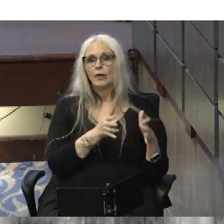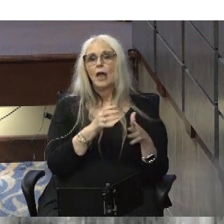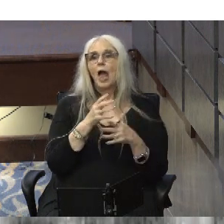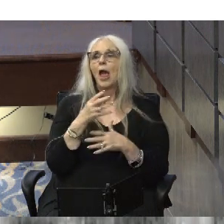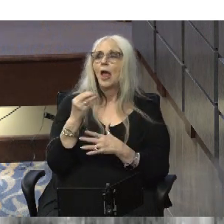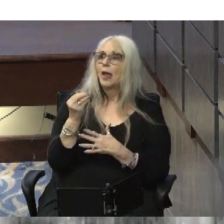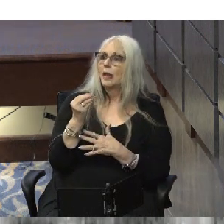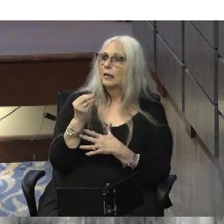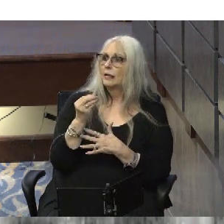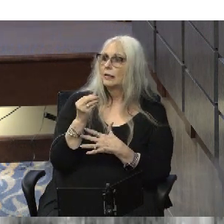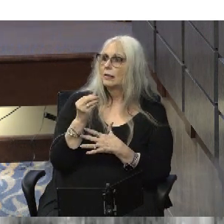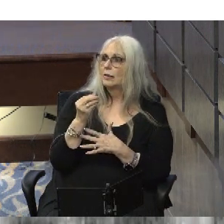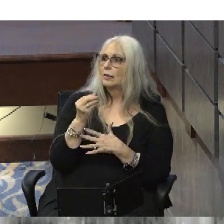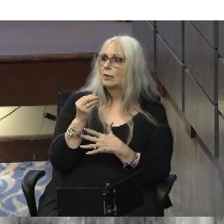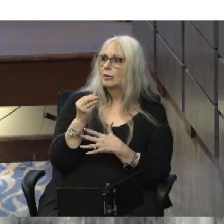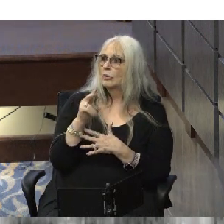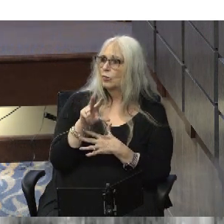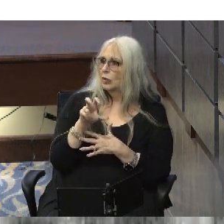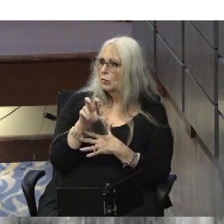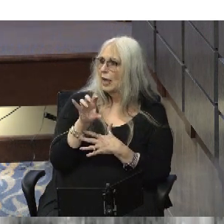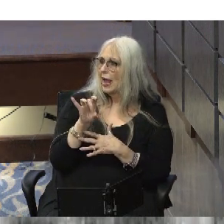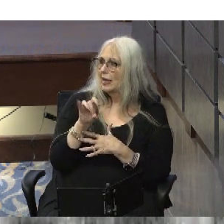housing. And then